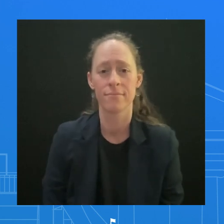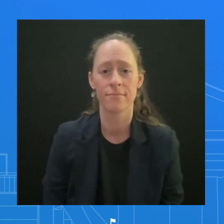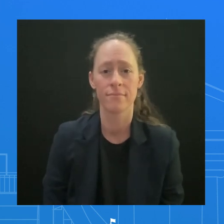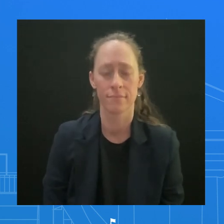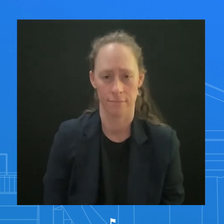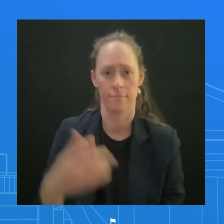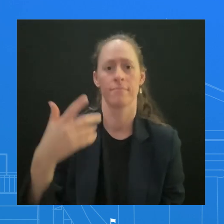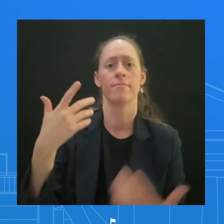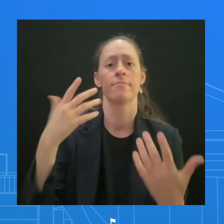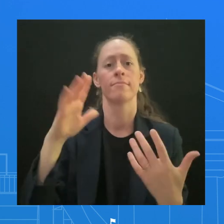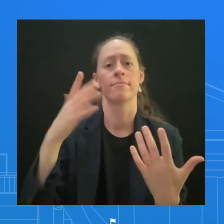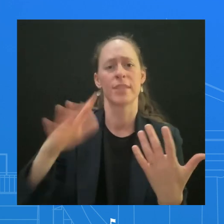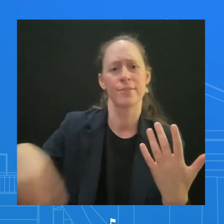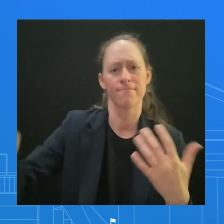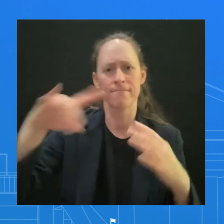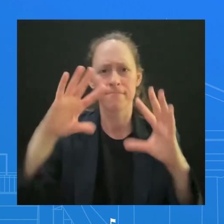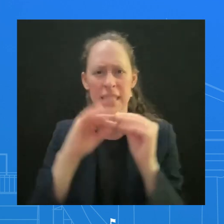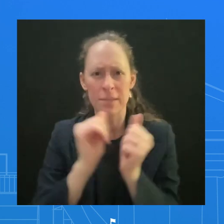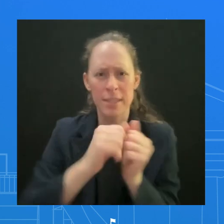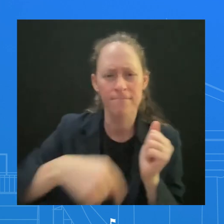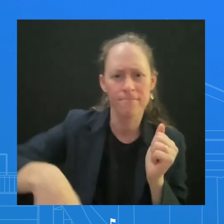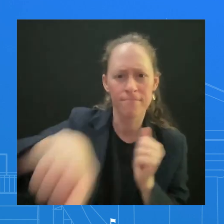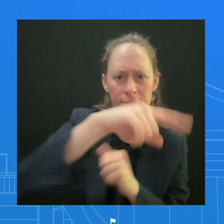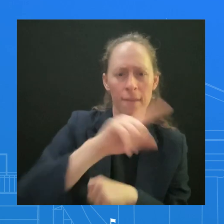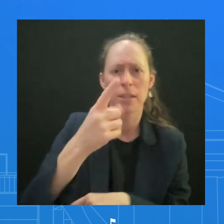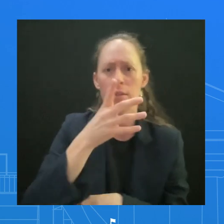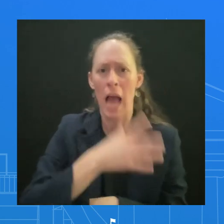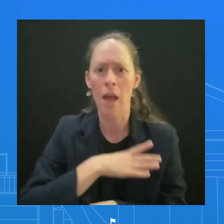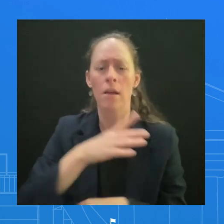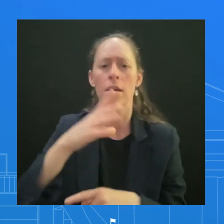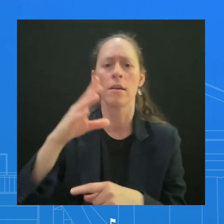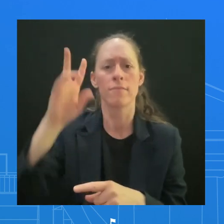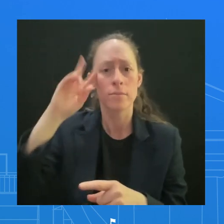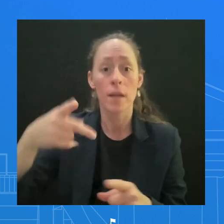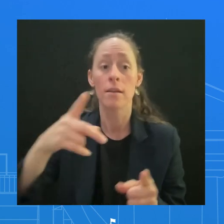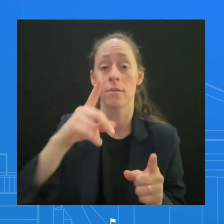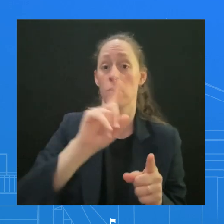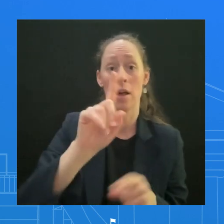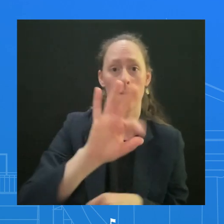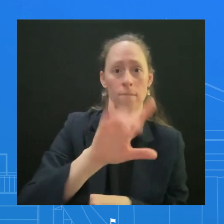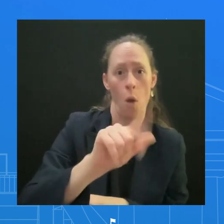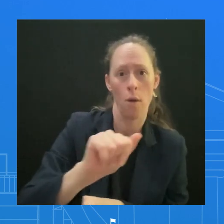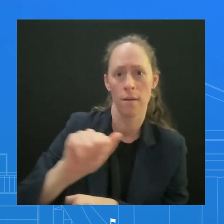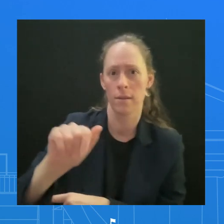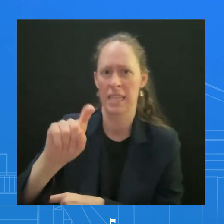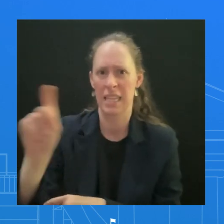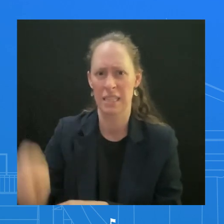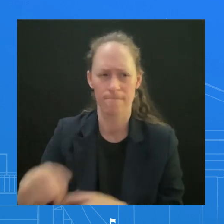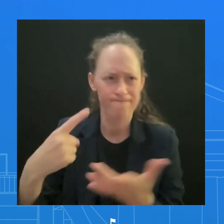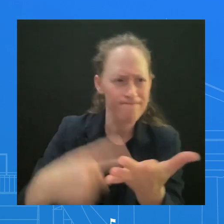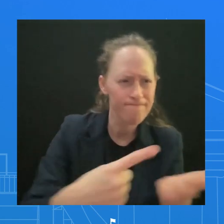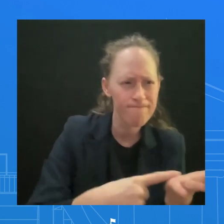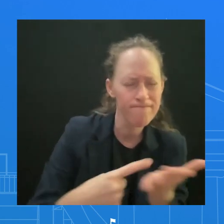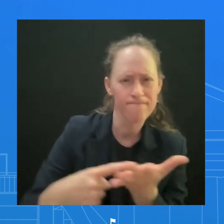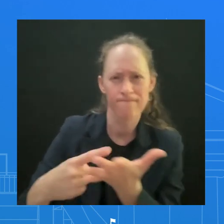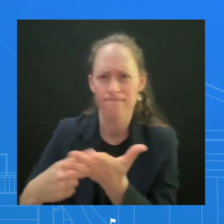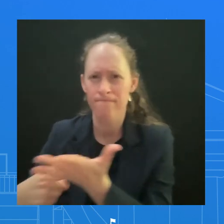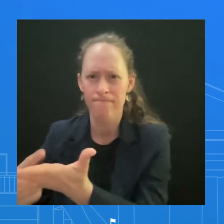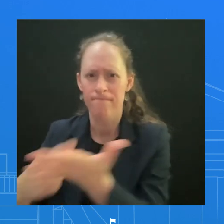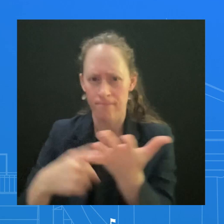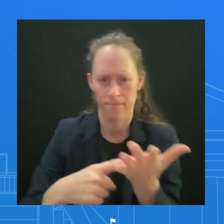in Louisiana, and in Texas. And for those of you who watched, they were incredibly and powerful stories that